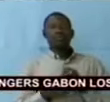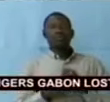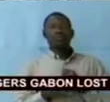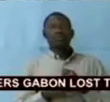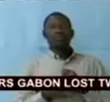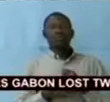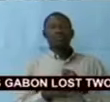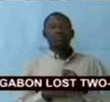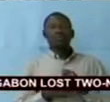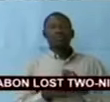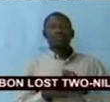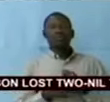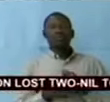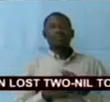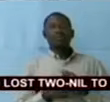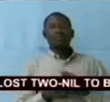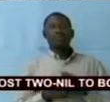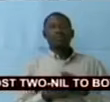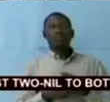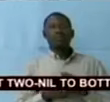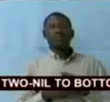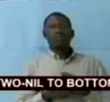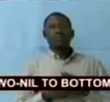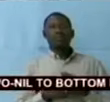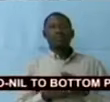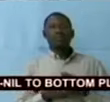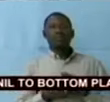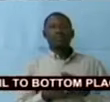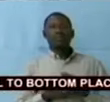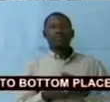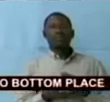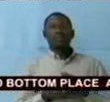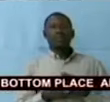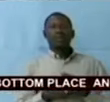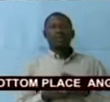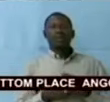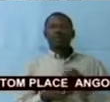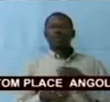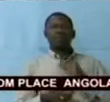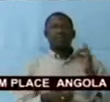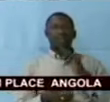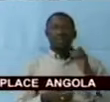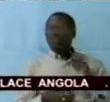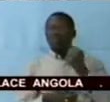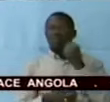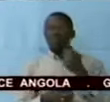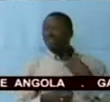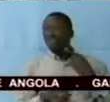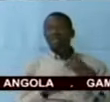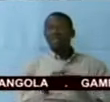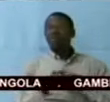it's difficult, really difficult, because this time it was a real attempt on my life.